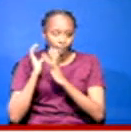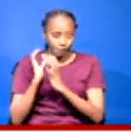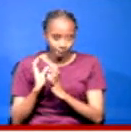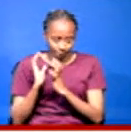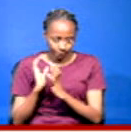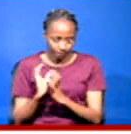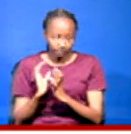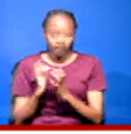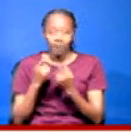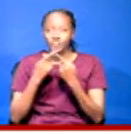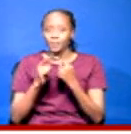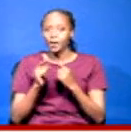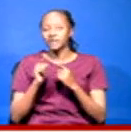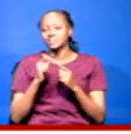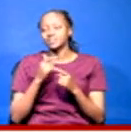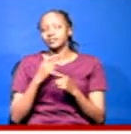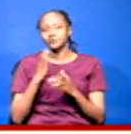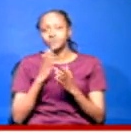friends at WHO,